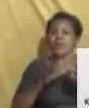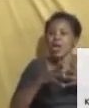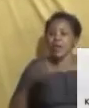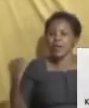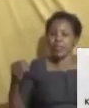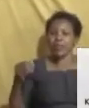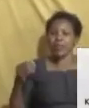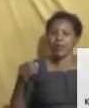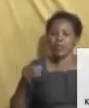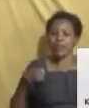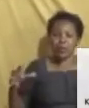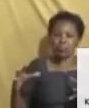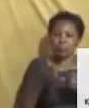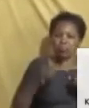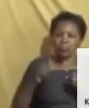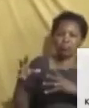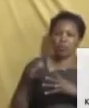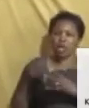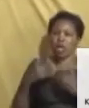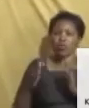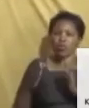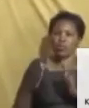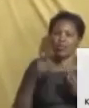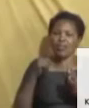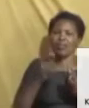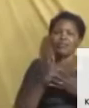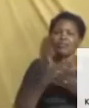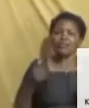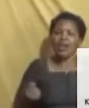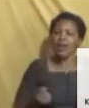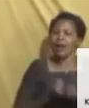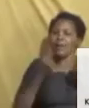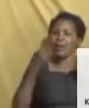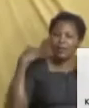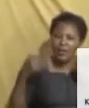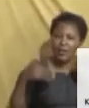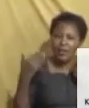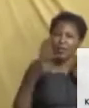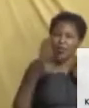things happen daily, we can't question that?